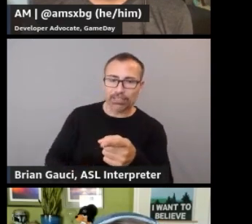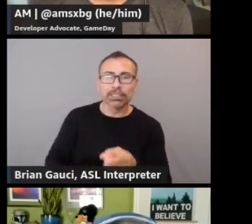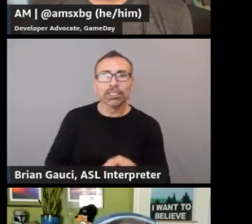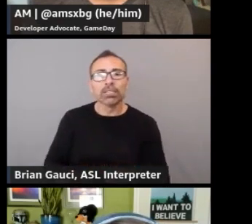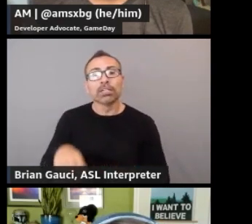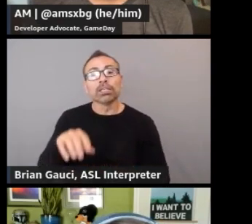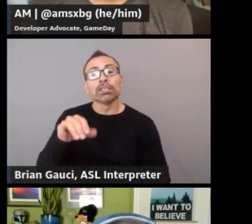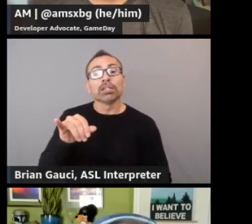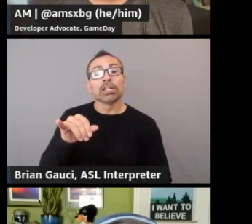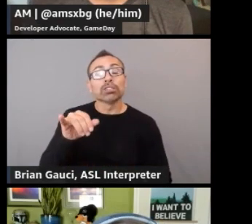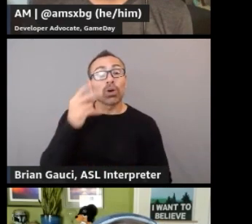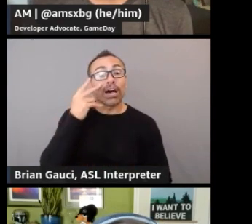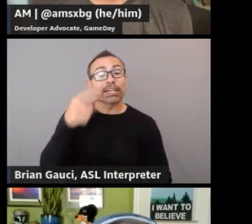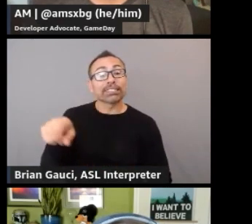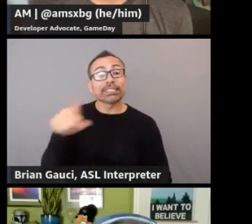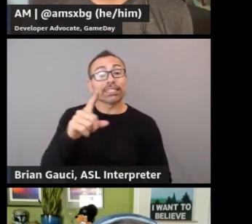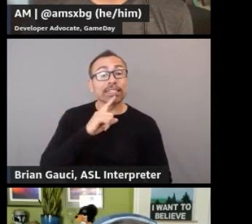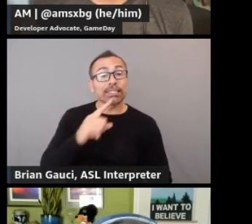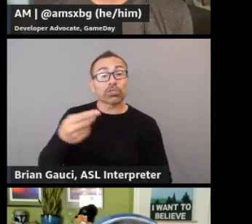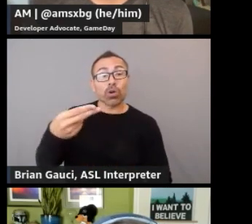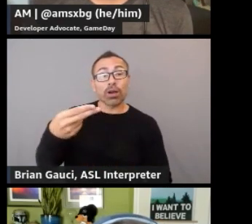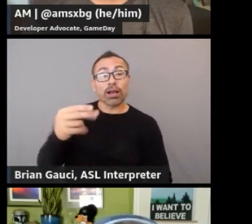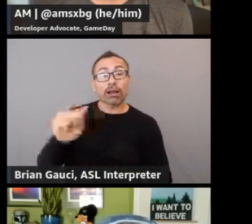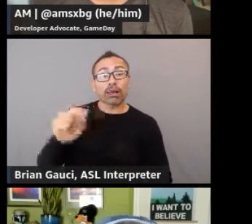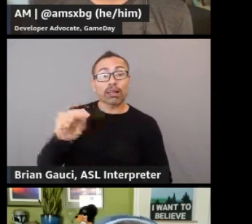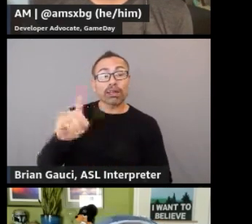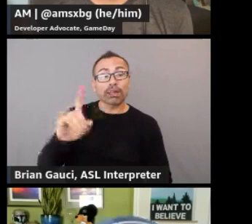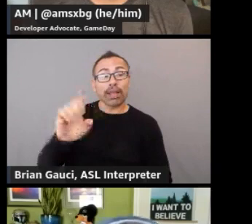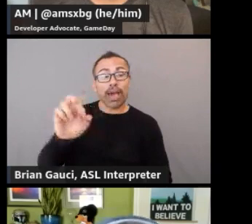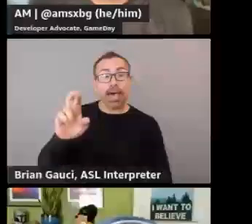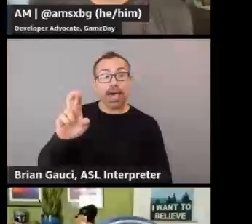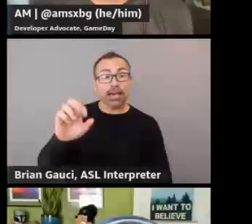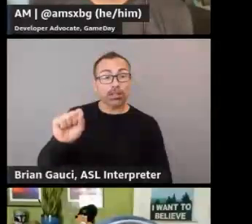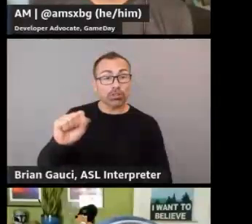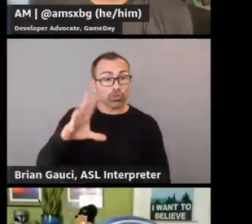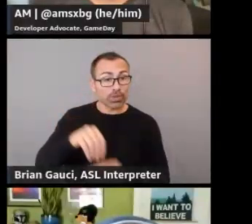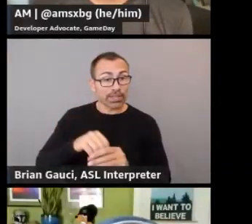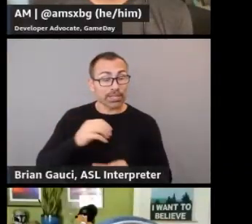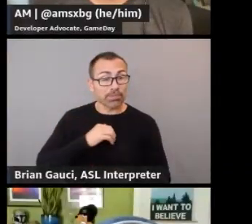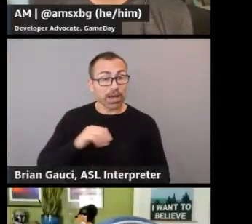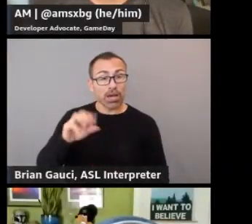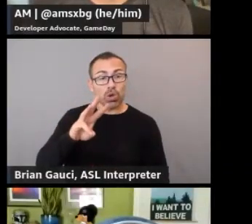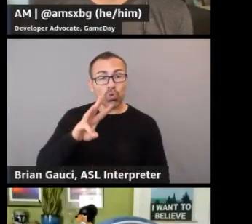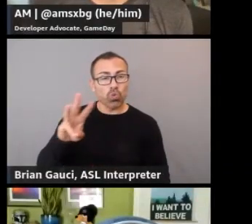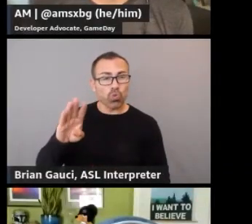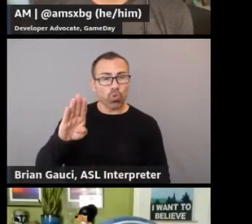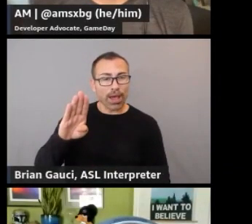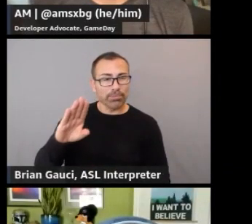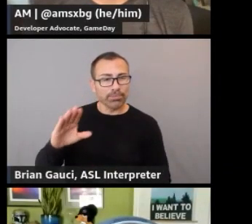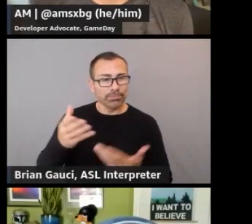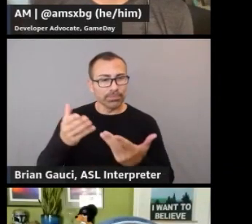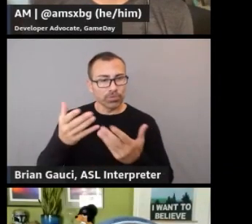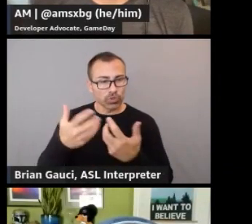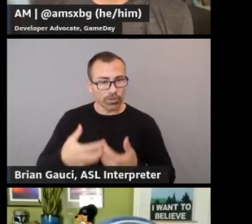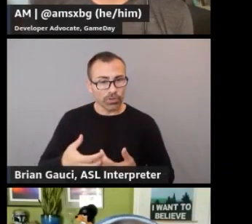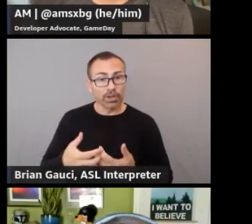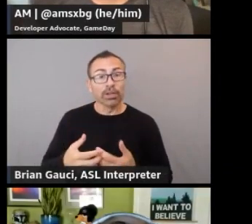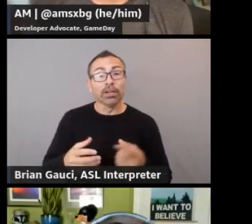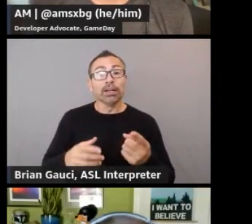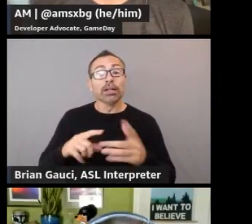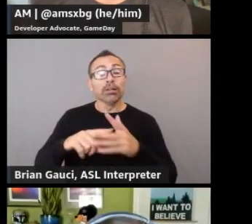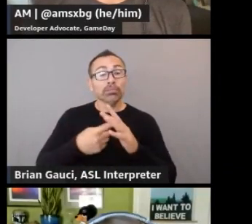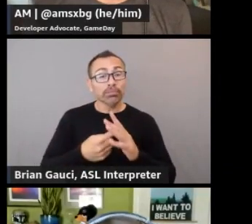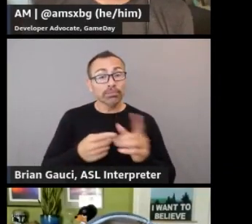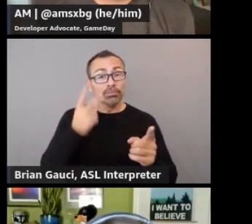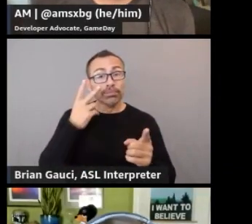can see here, these are the handlers inside of my web server. And the beginning of every one of the handlers for these commands, you can see starts